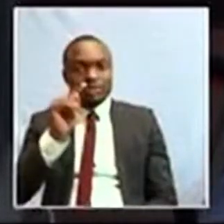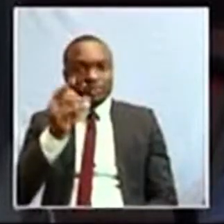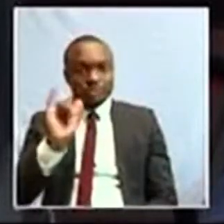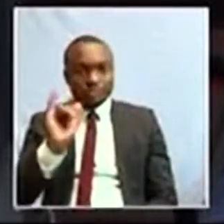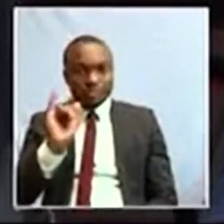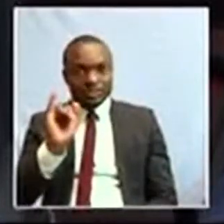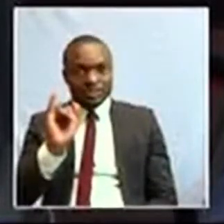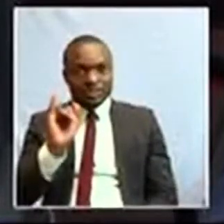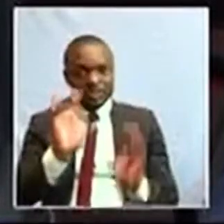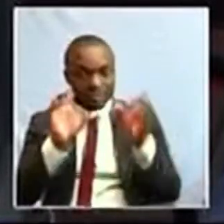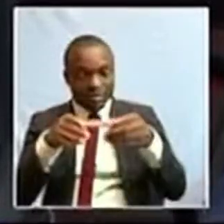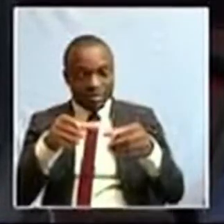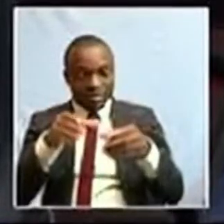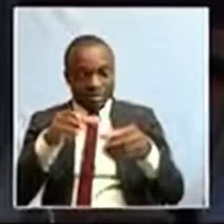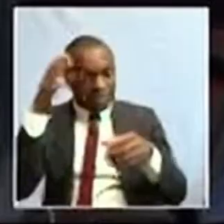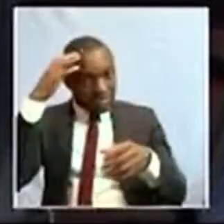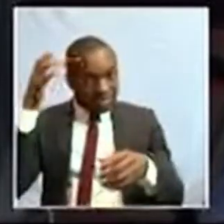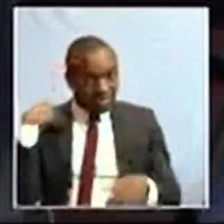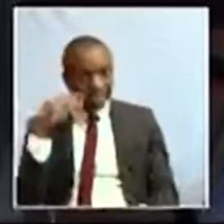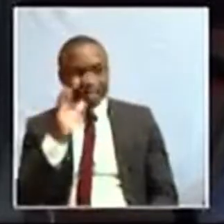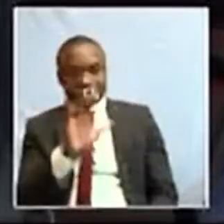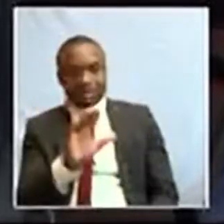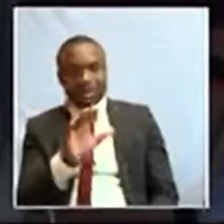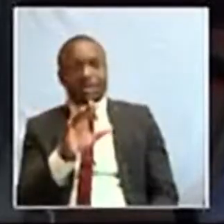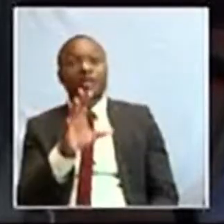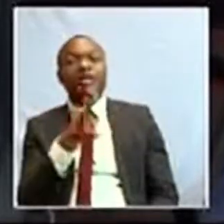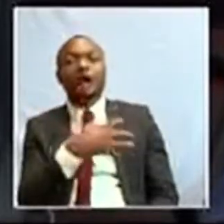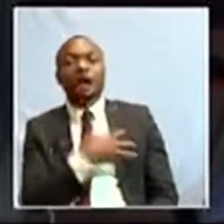are stationed, this is where it's like the heart of